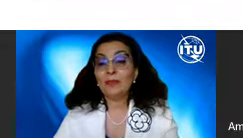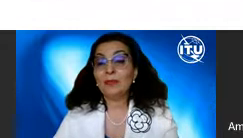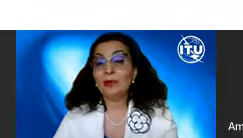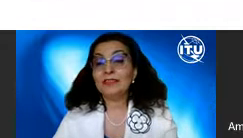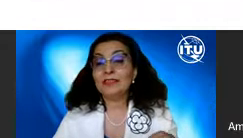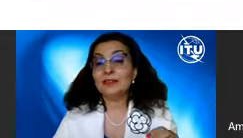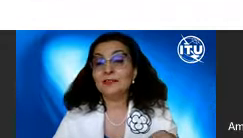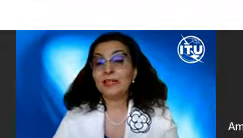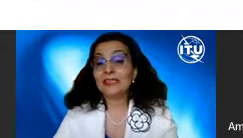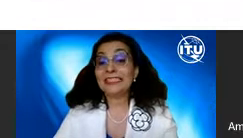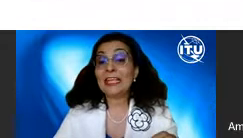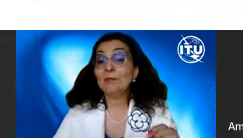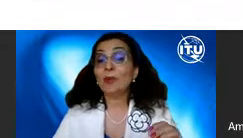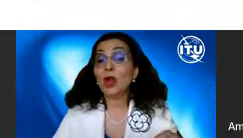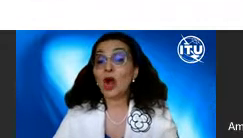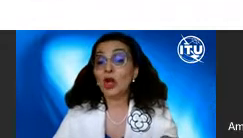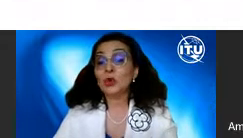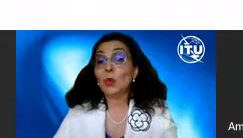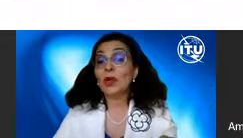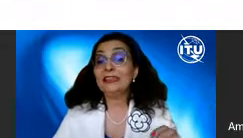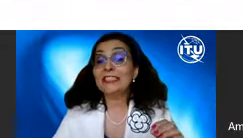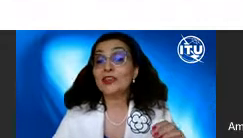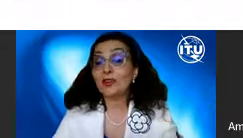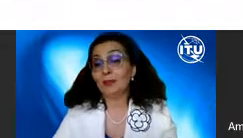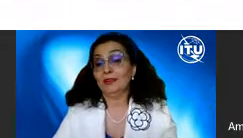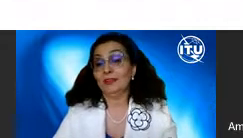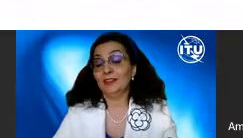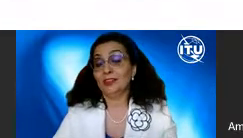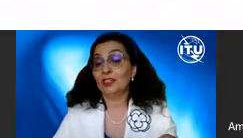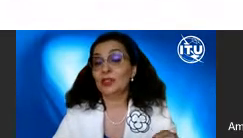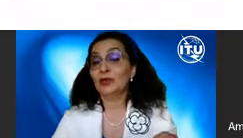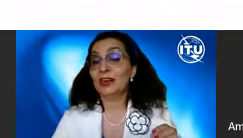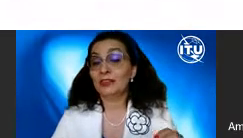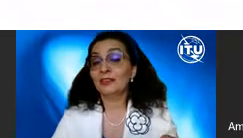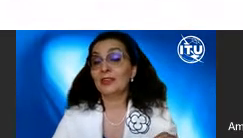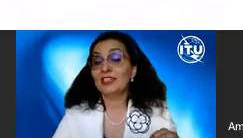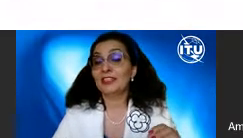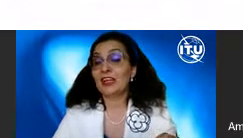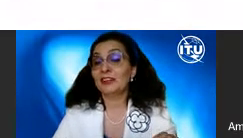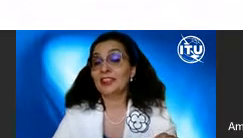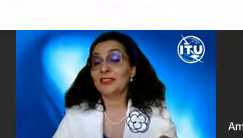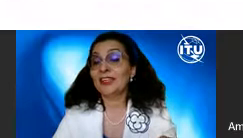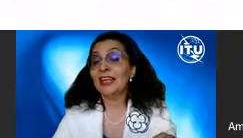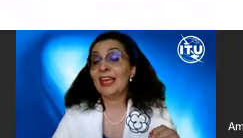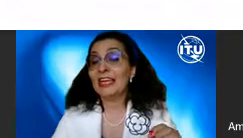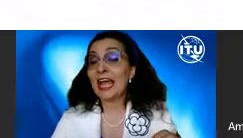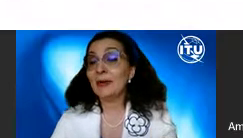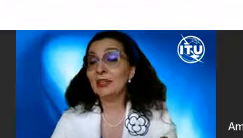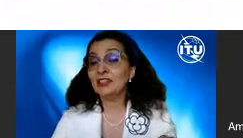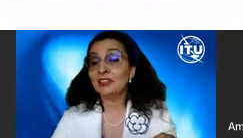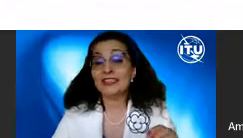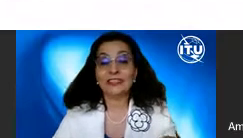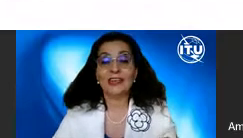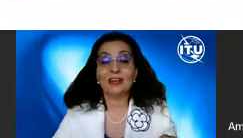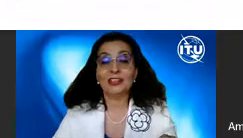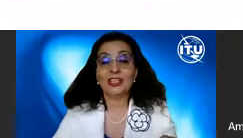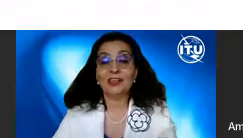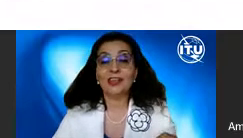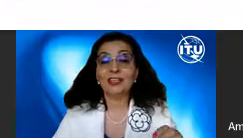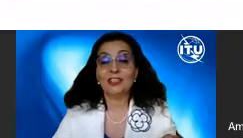of people with disabilities employed will triple due to artificial intelligence and